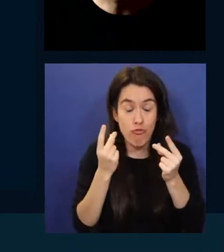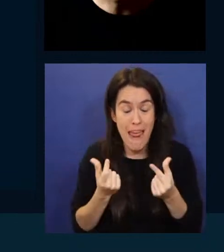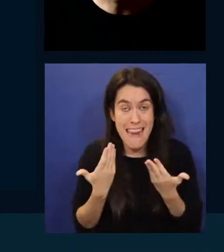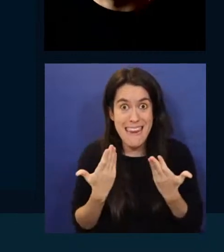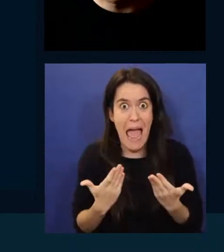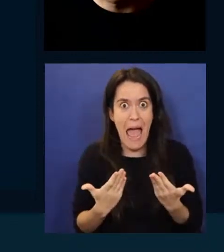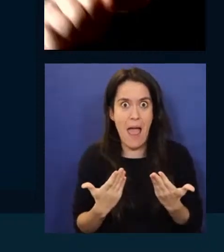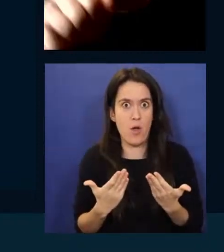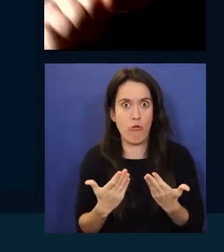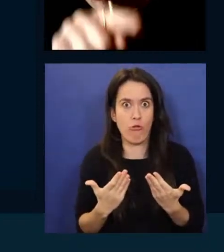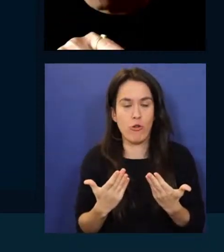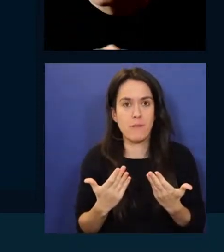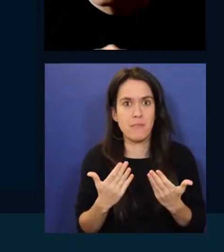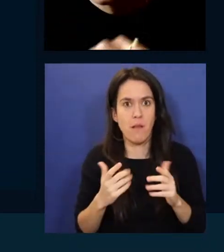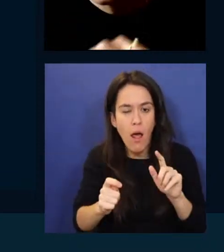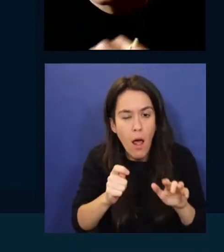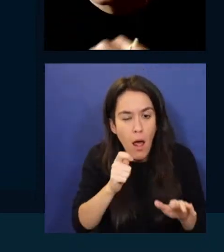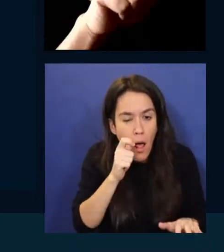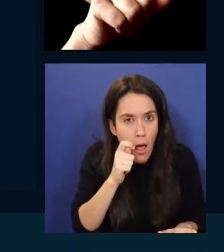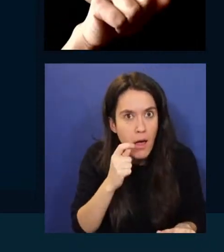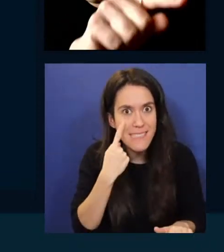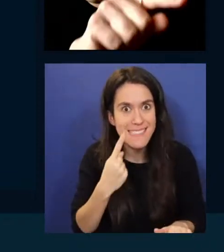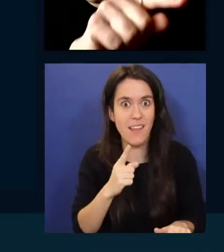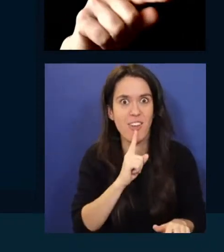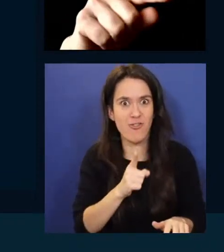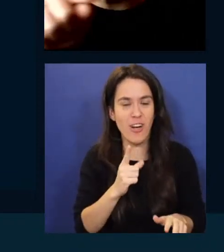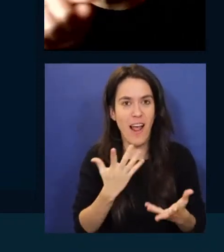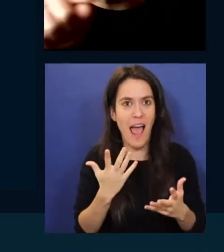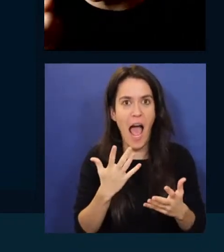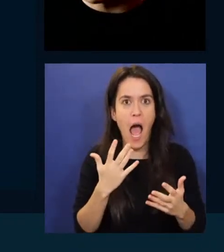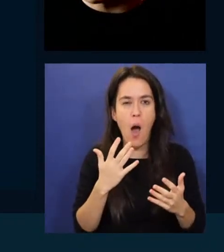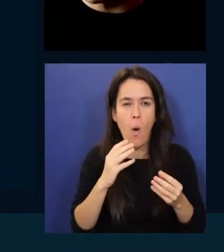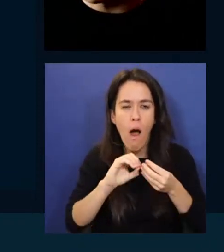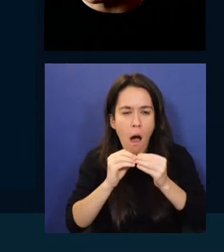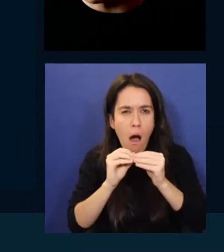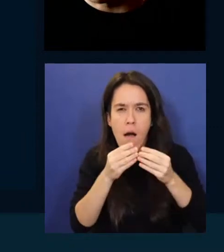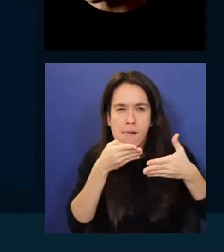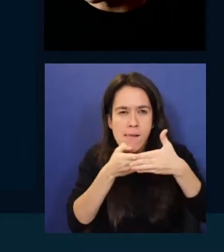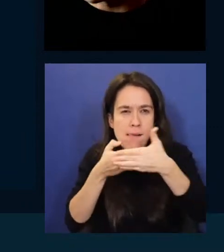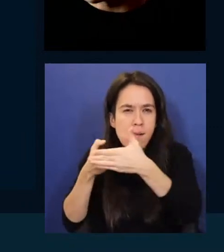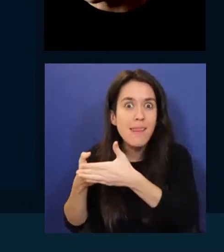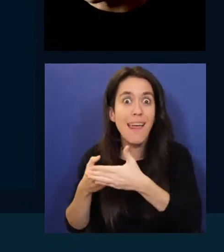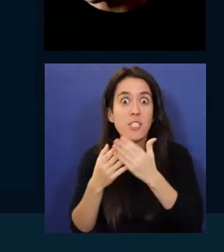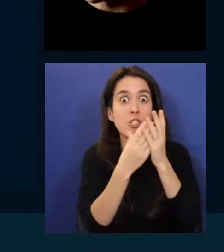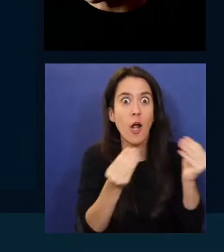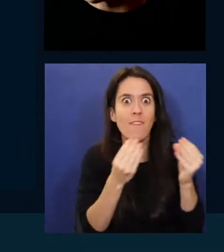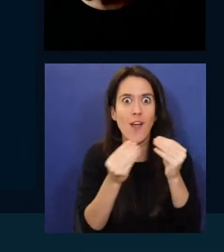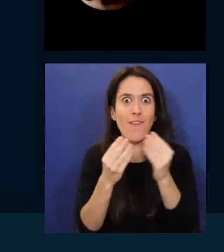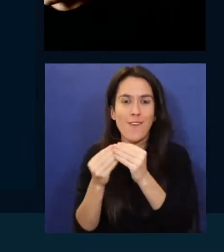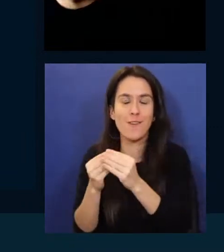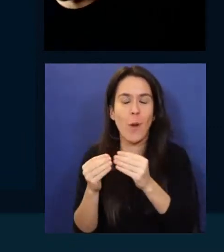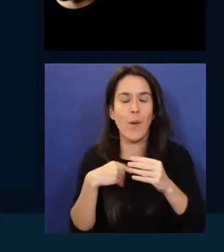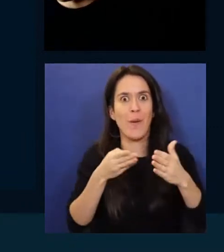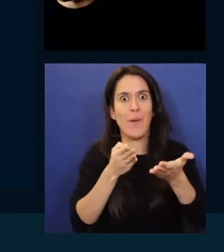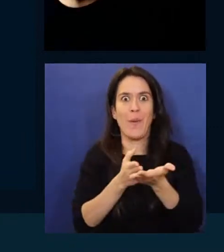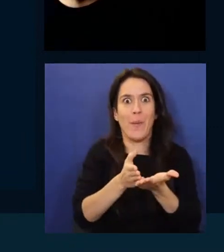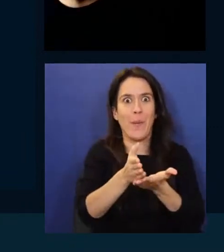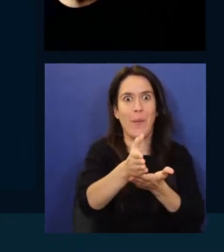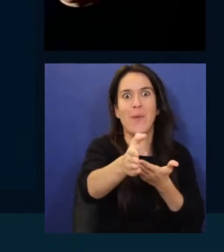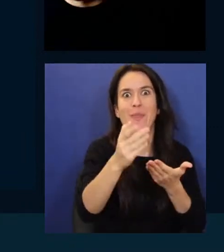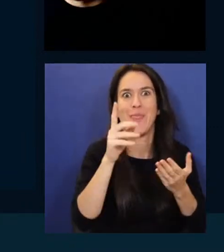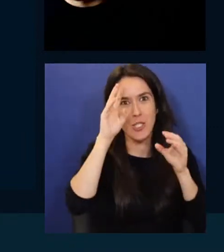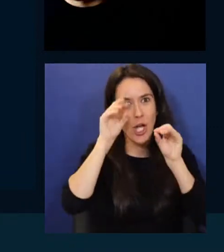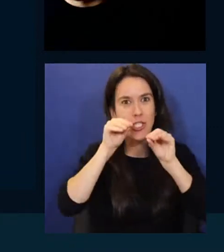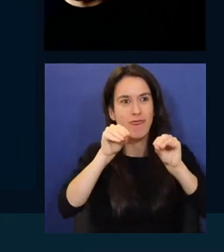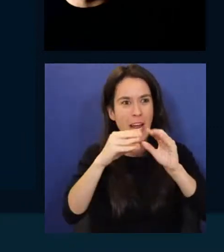That closed loop between your line of business application that's committing the operational transactions, that data landing in Synapse, you're training the models